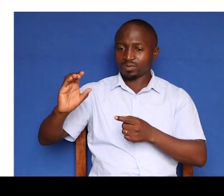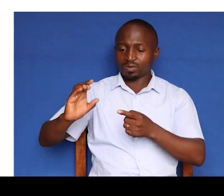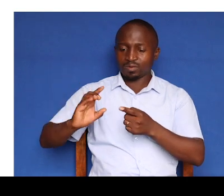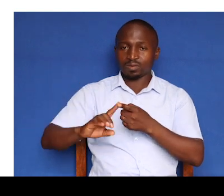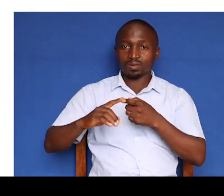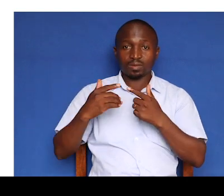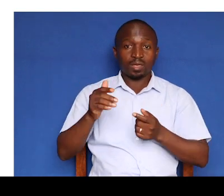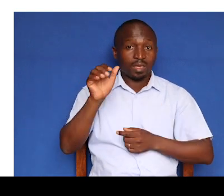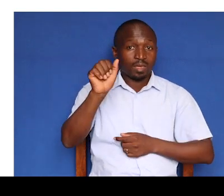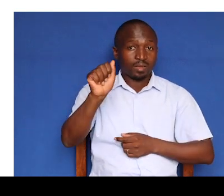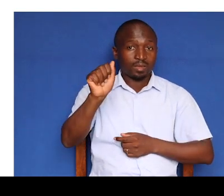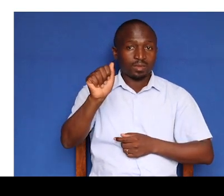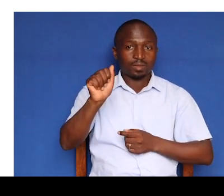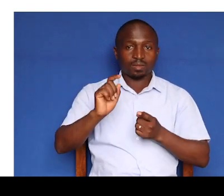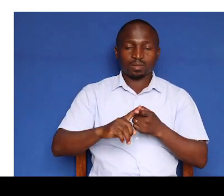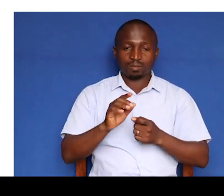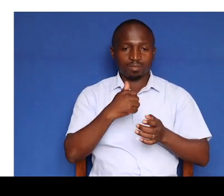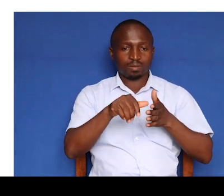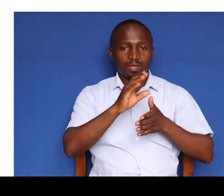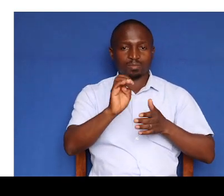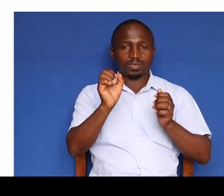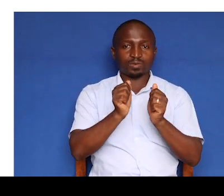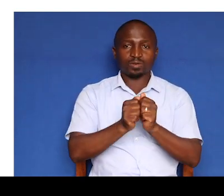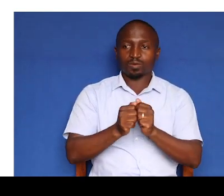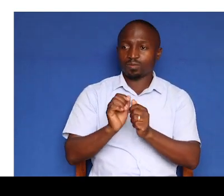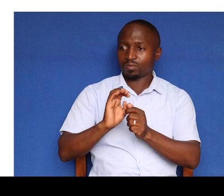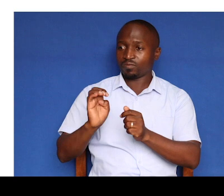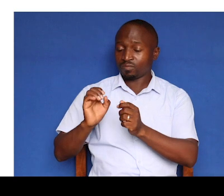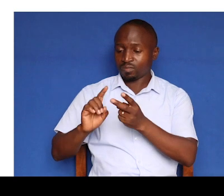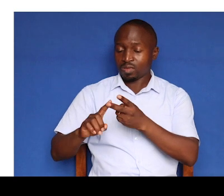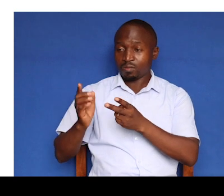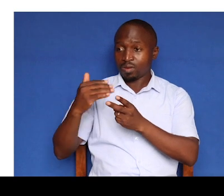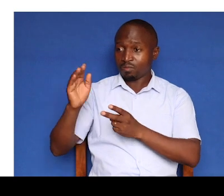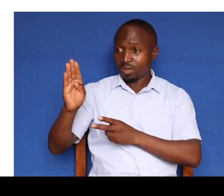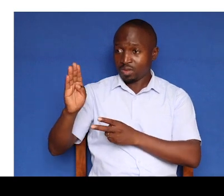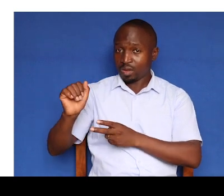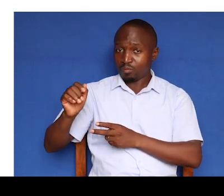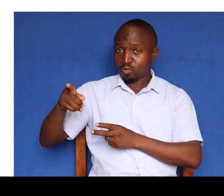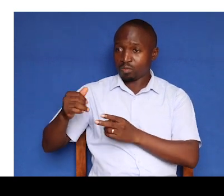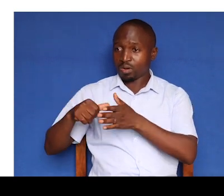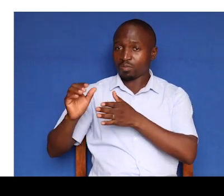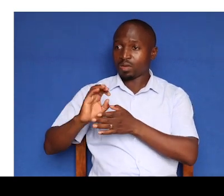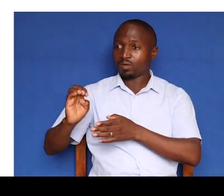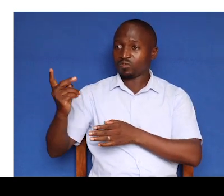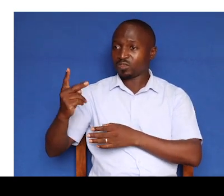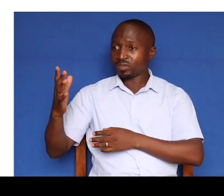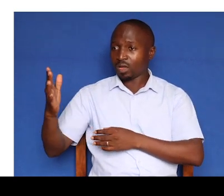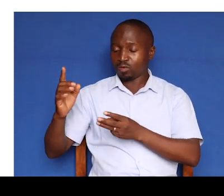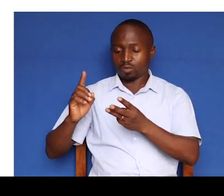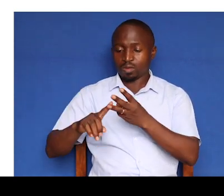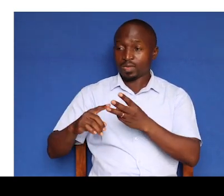At A, Kapungu G paid 10,000. At B, Kapungu G paid